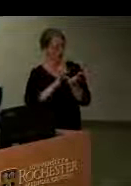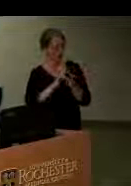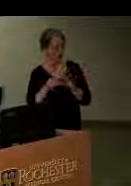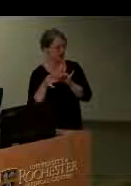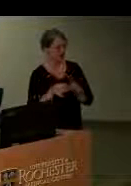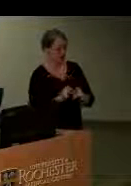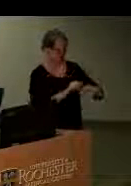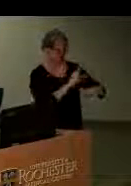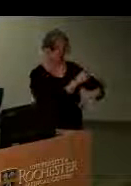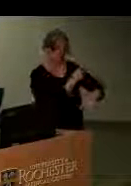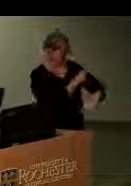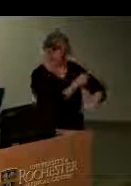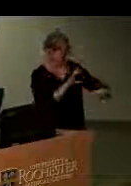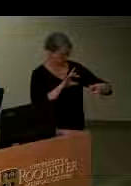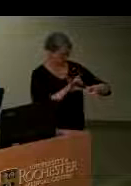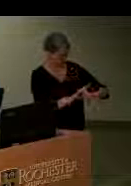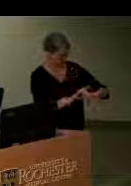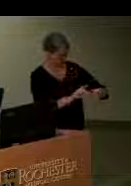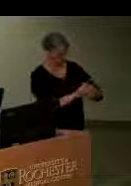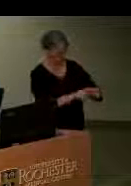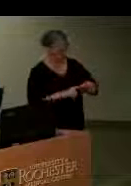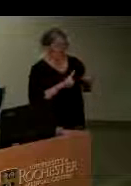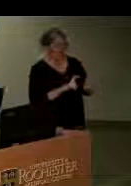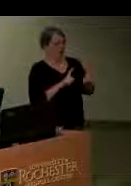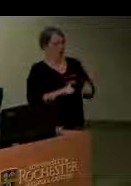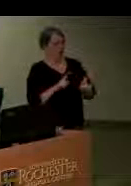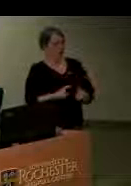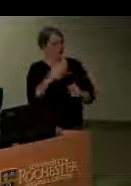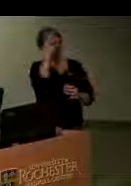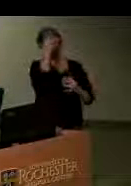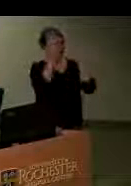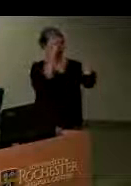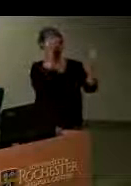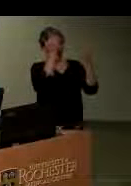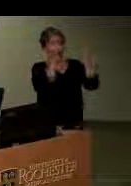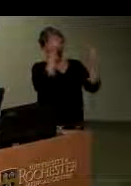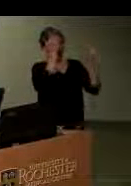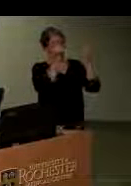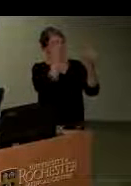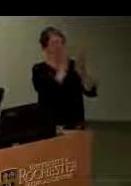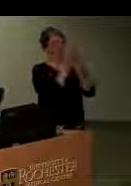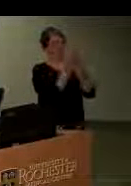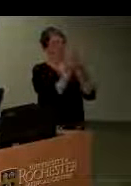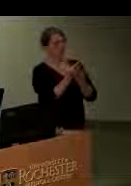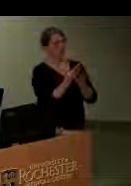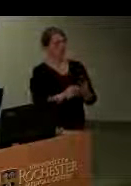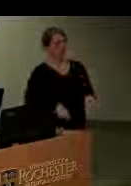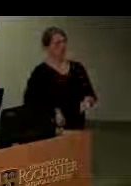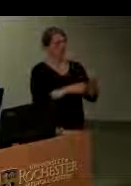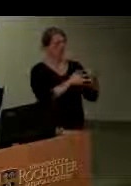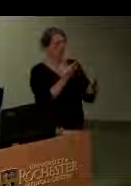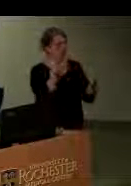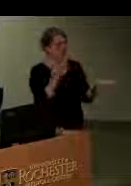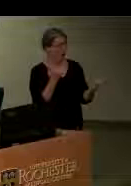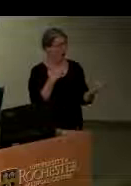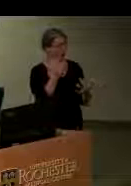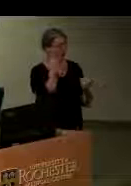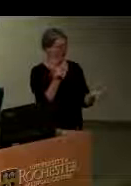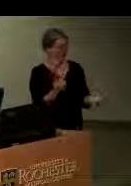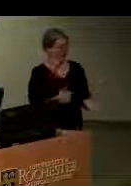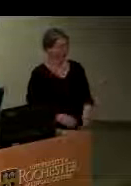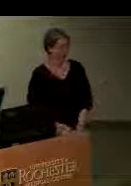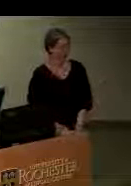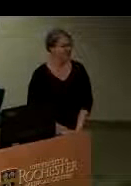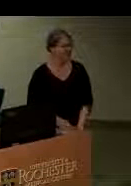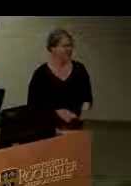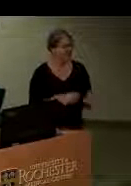to the patient without testing people on memorizing endless streams of facts that they don't even know why what they're doing is